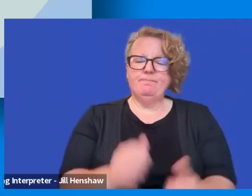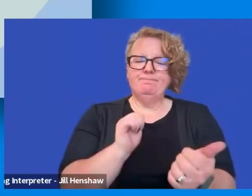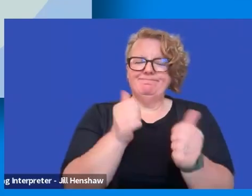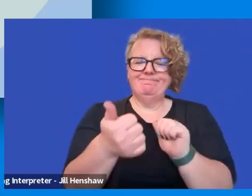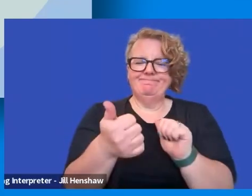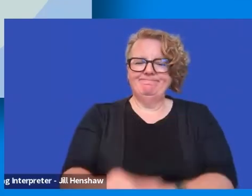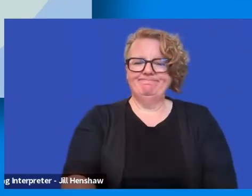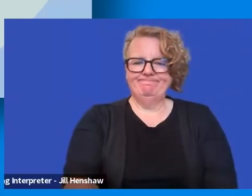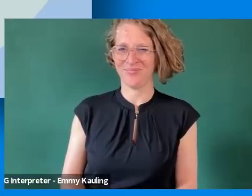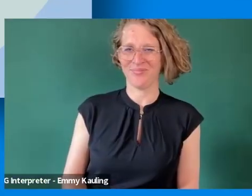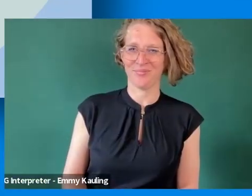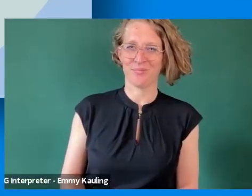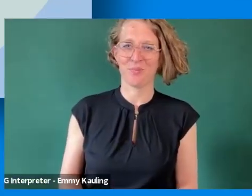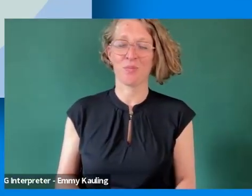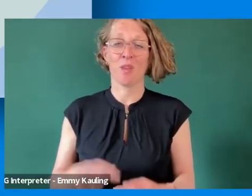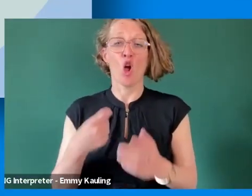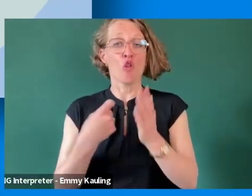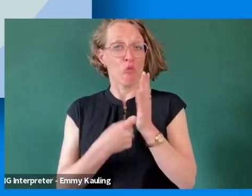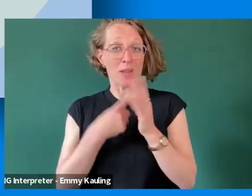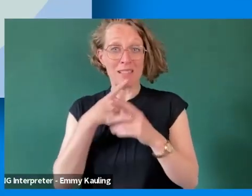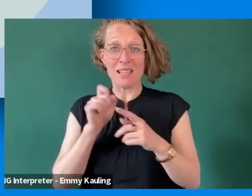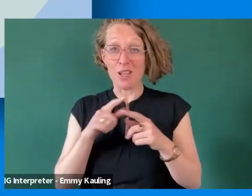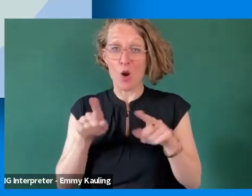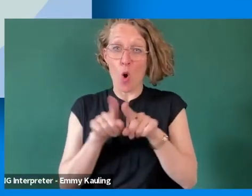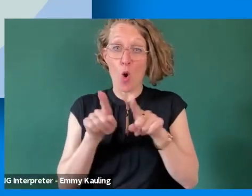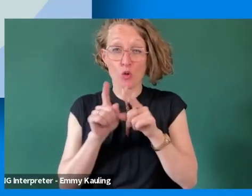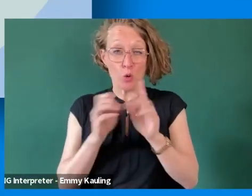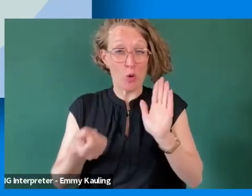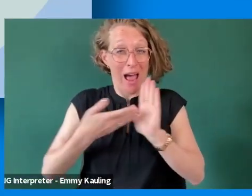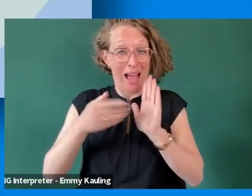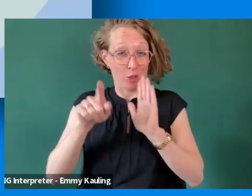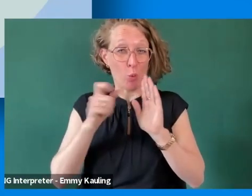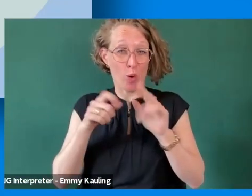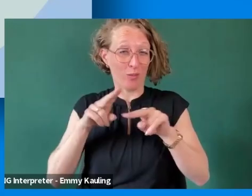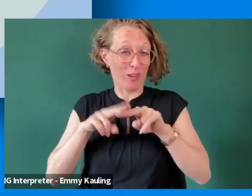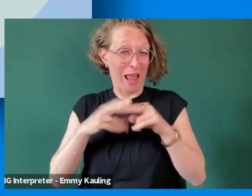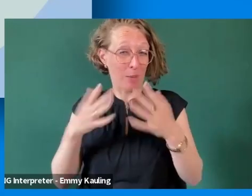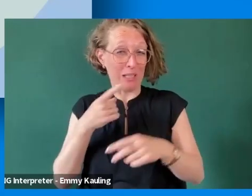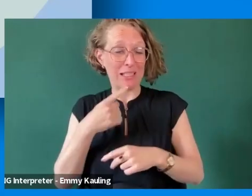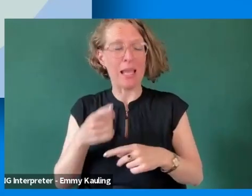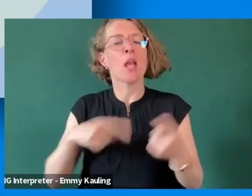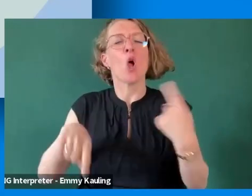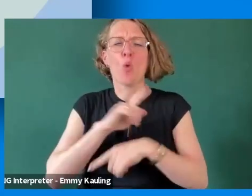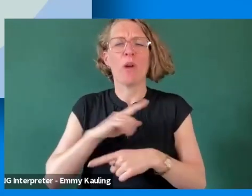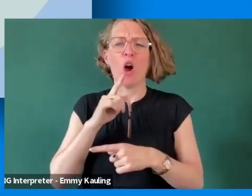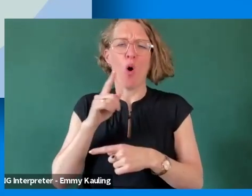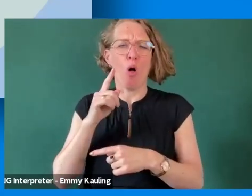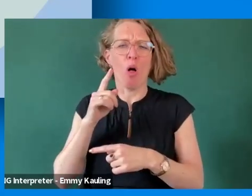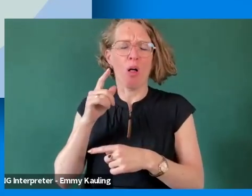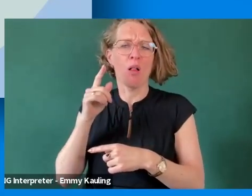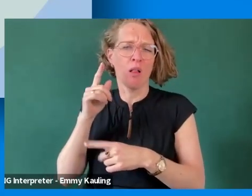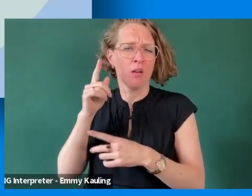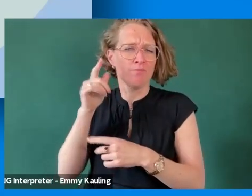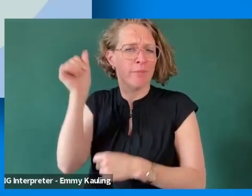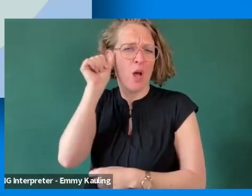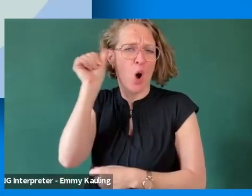Thanks, Steffi. And just to build on that point that you were making, Fenella, I think we're all conscious that we could drown in email. So email